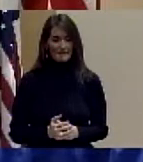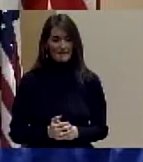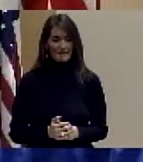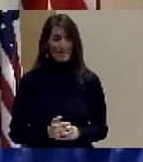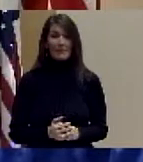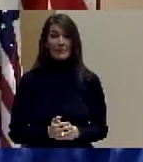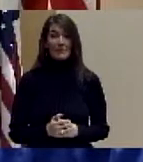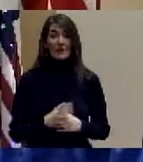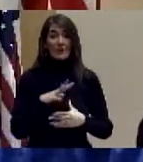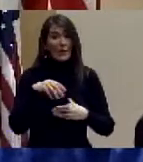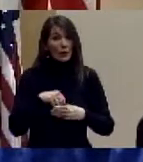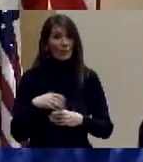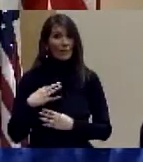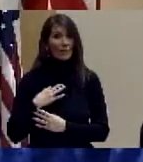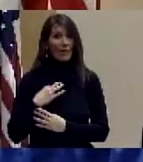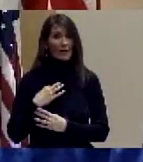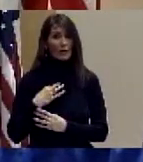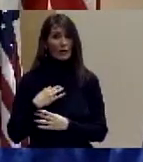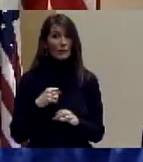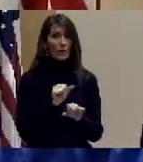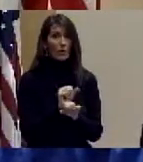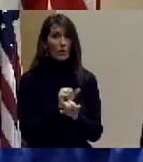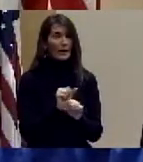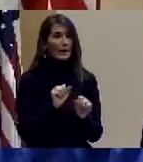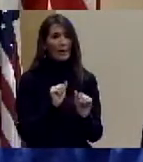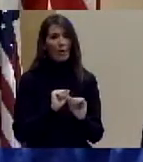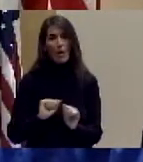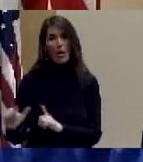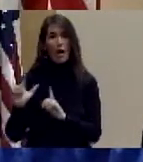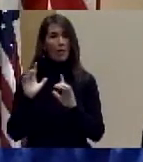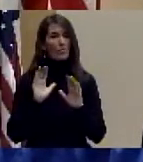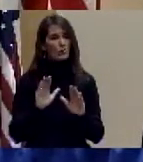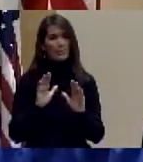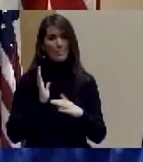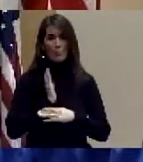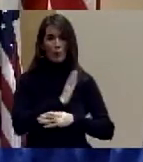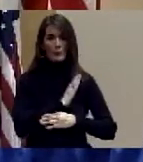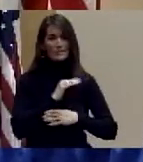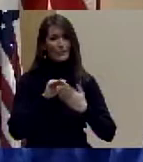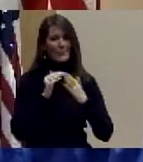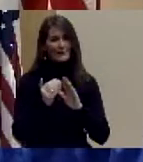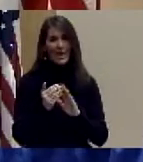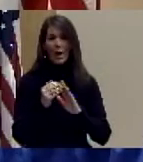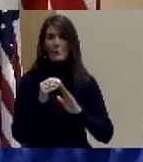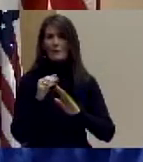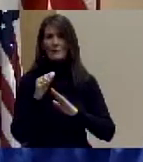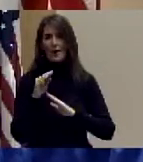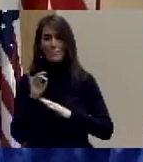the volunteers that serve on all of the great boards of the town of Brighton, planning,